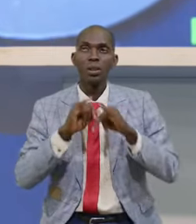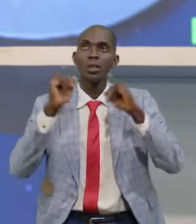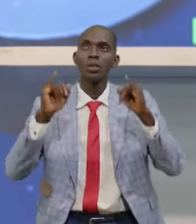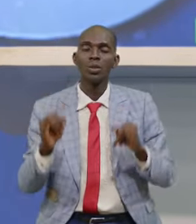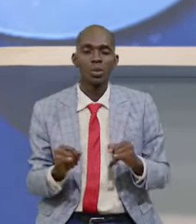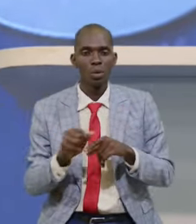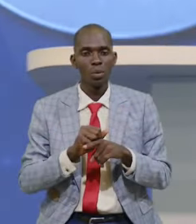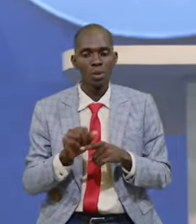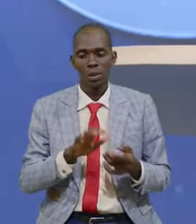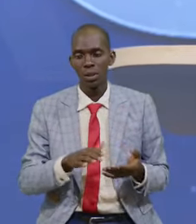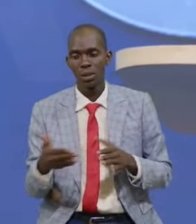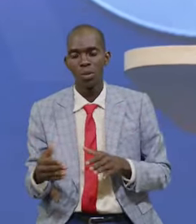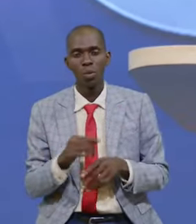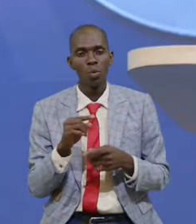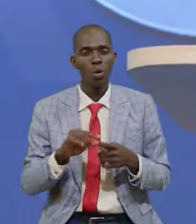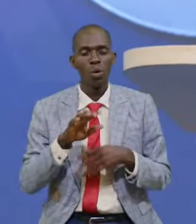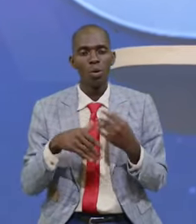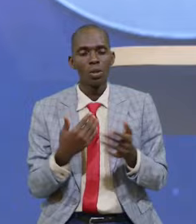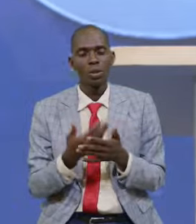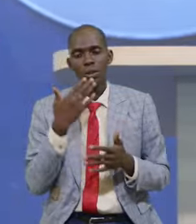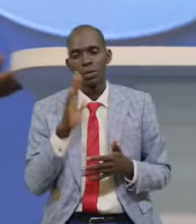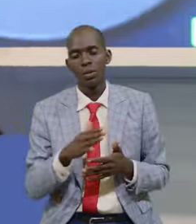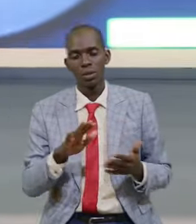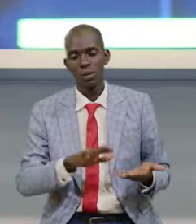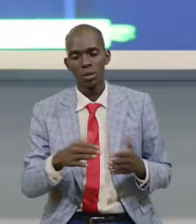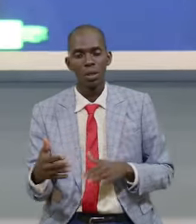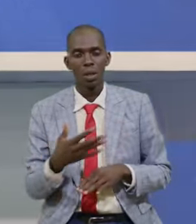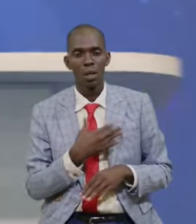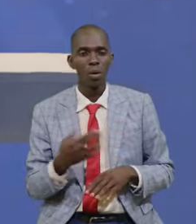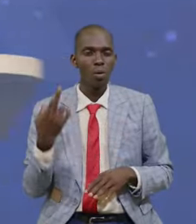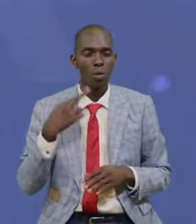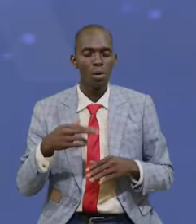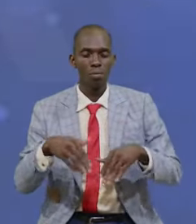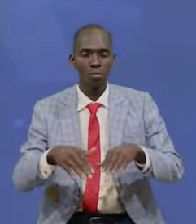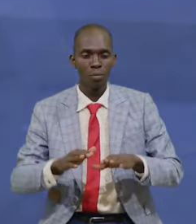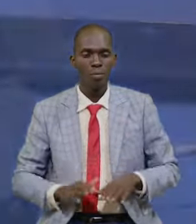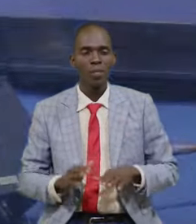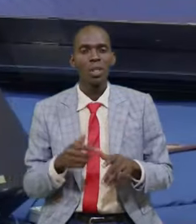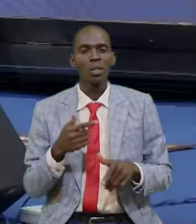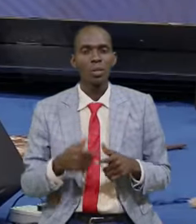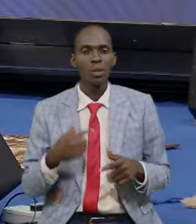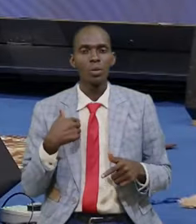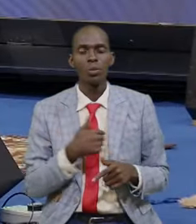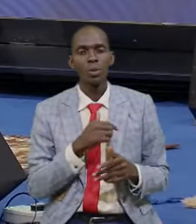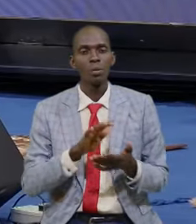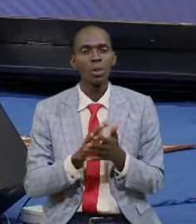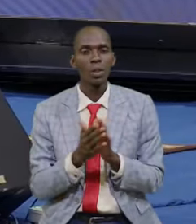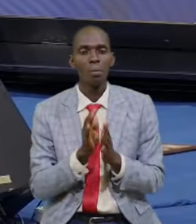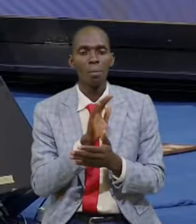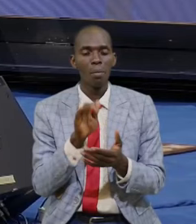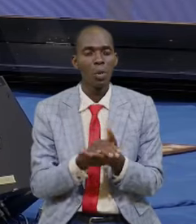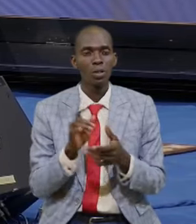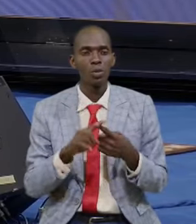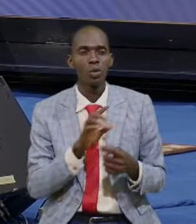those ceremonies died and they were buried, and then we became married unto Christ, giving